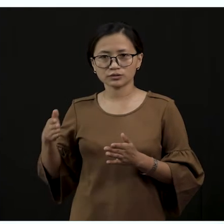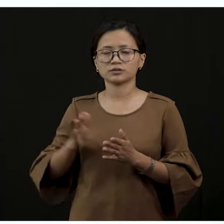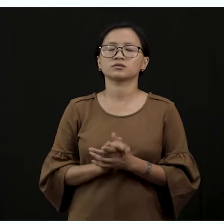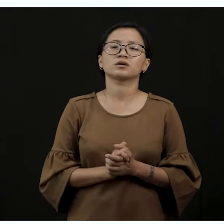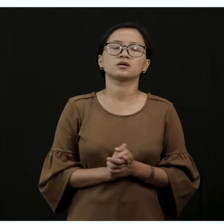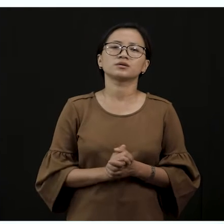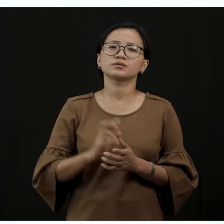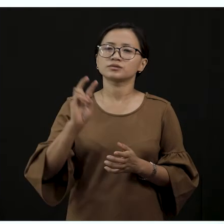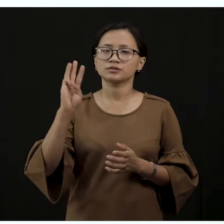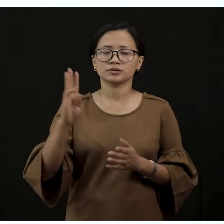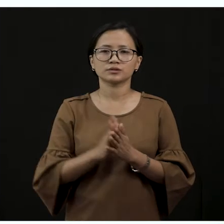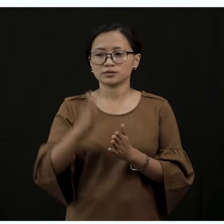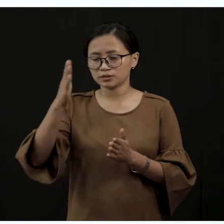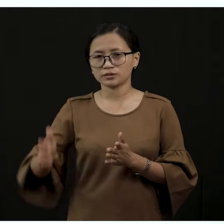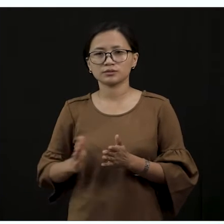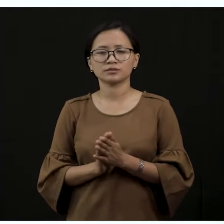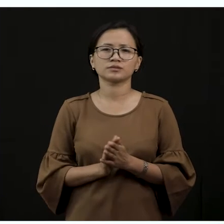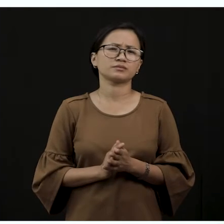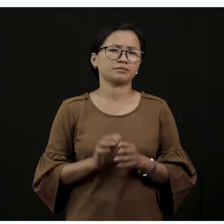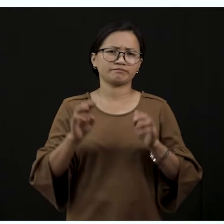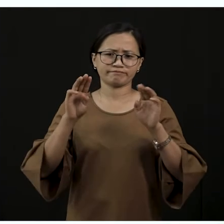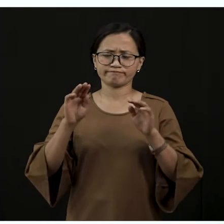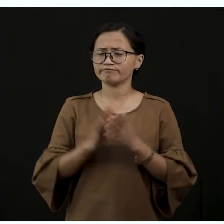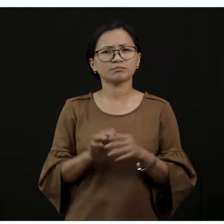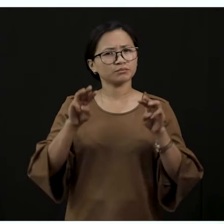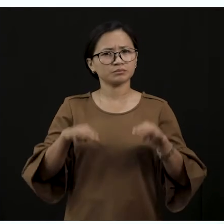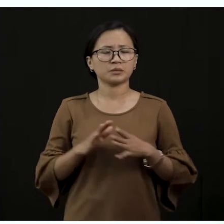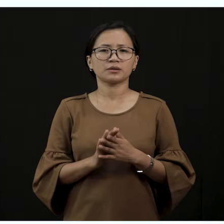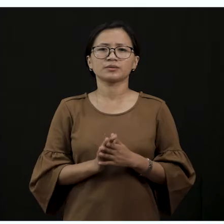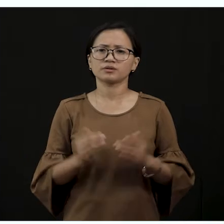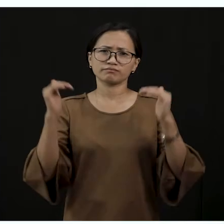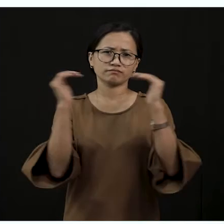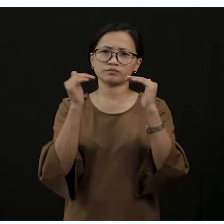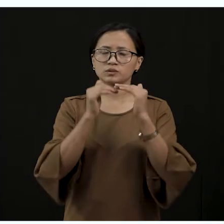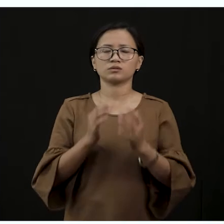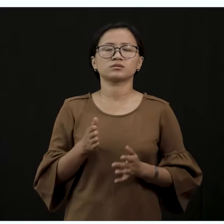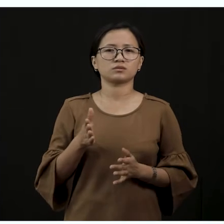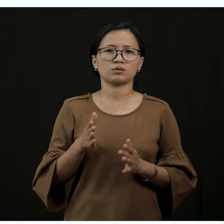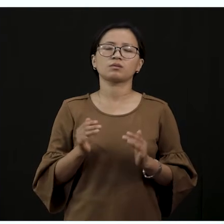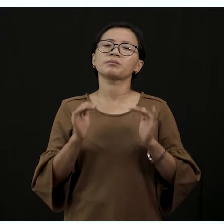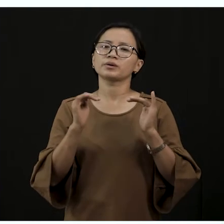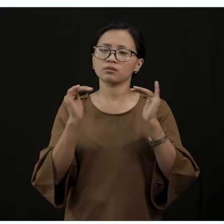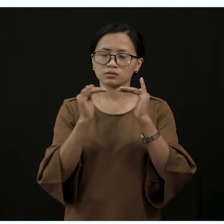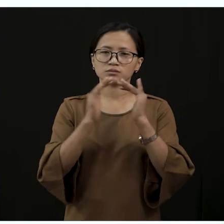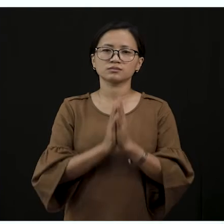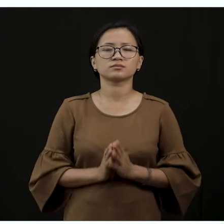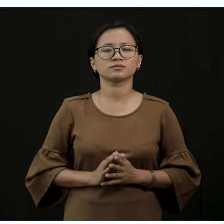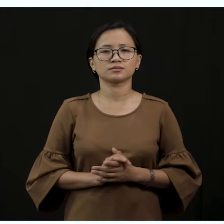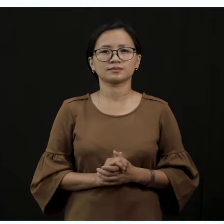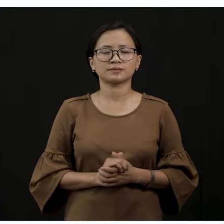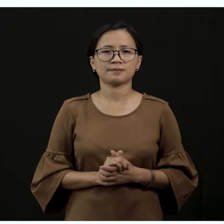the 3 sides may or may not be equal in length. Okay, the 3 sides may or may not be equal